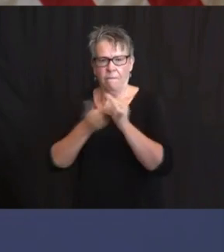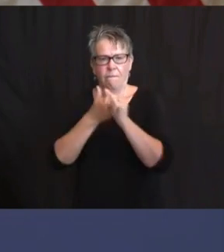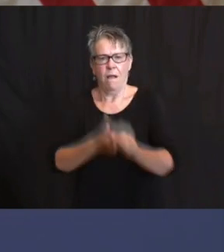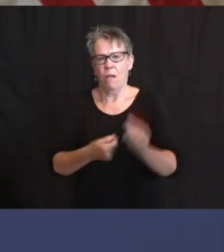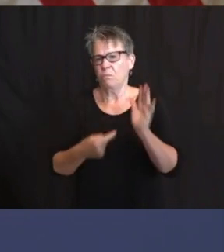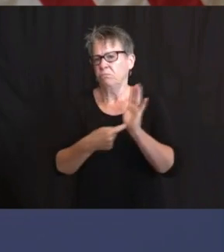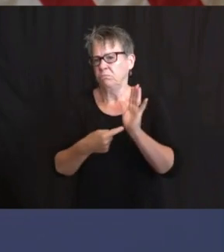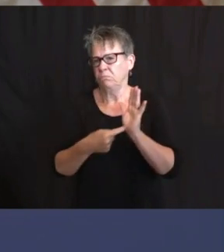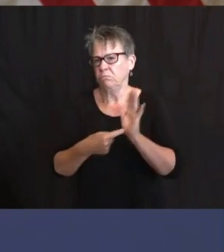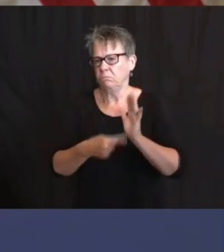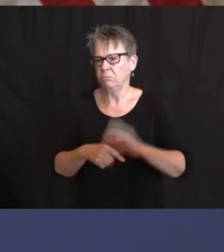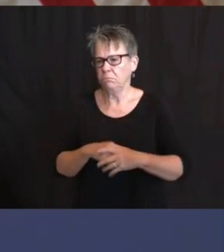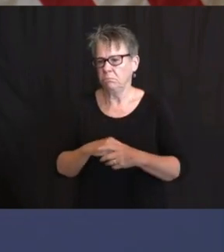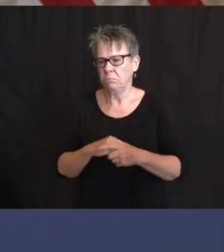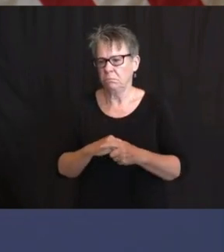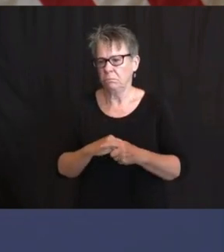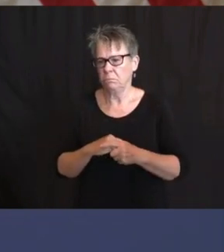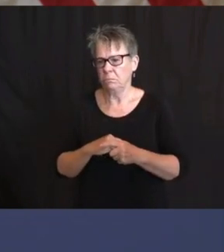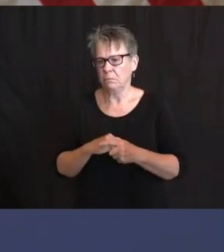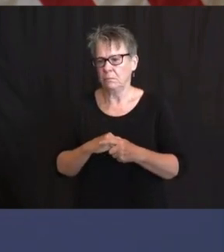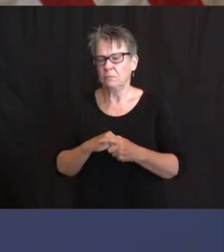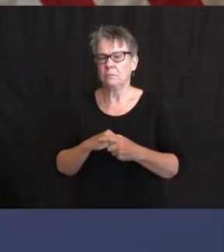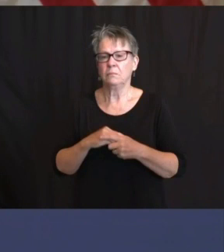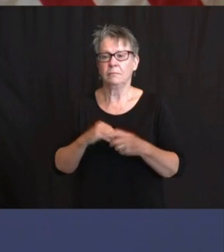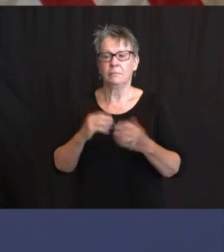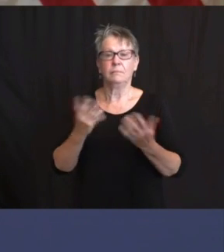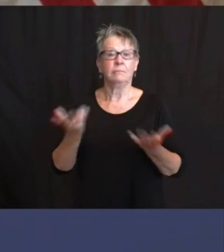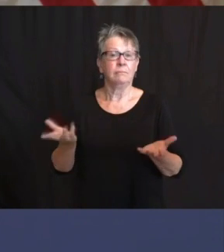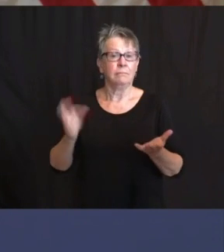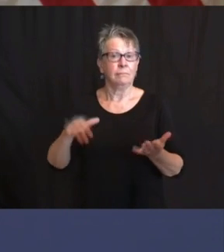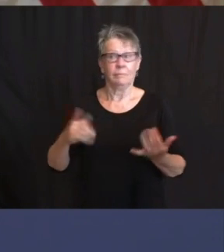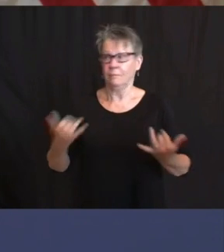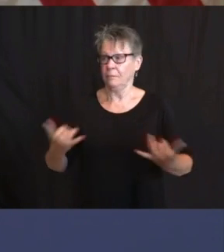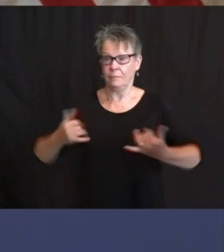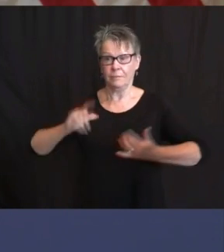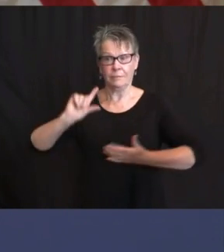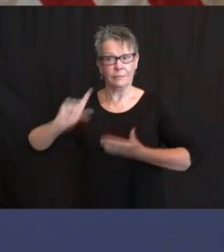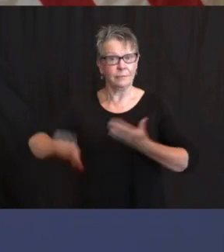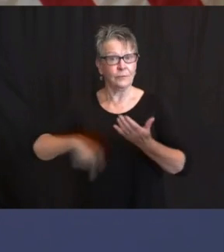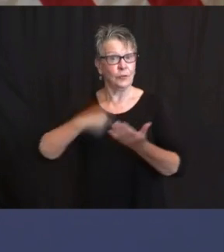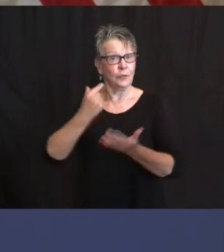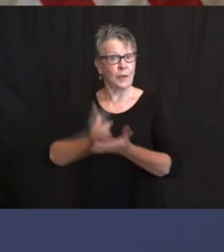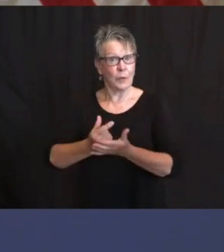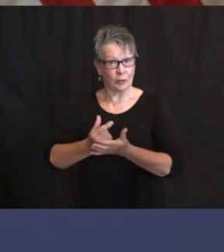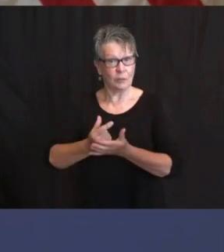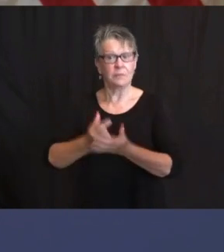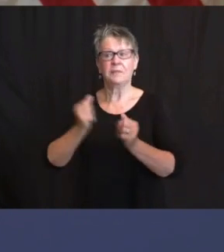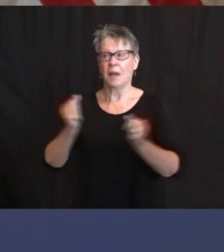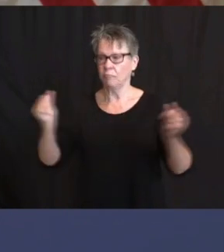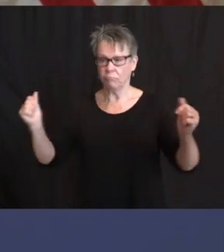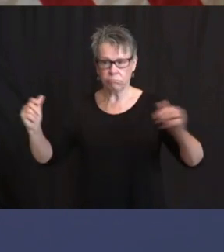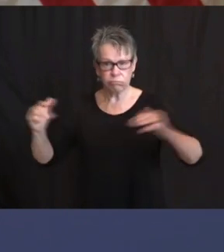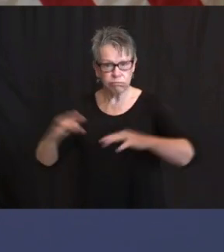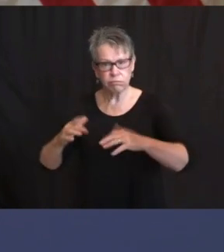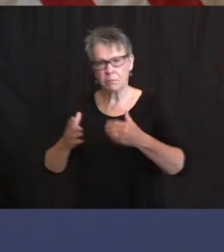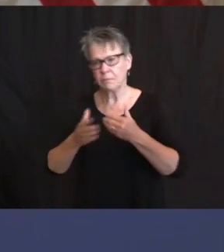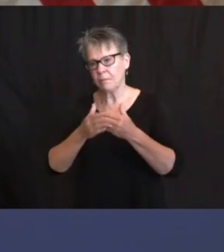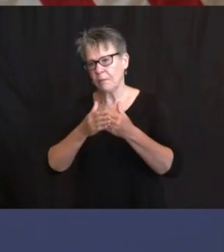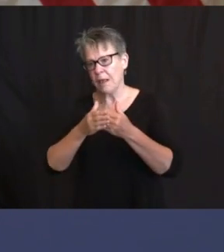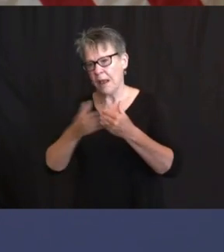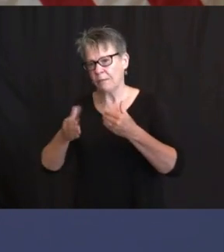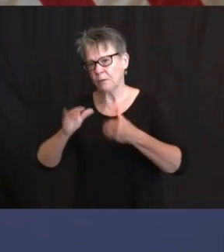July 6th, but they have to complete an online form and have an attestation that their